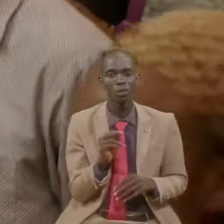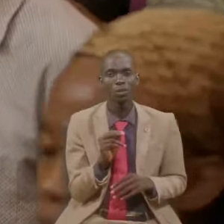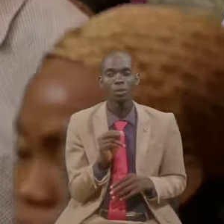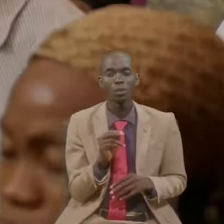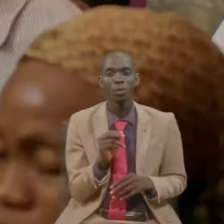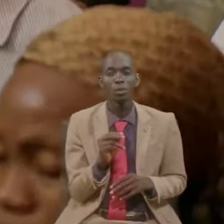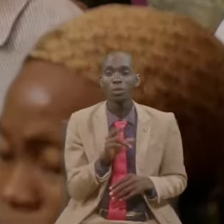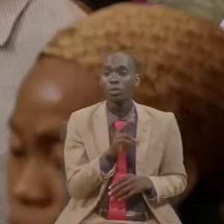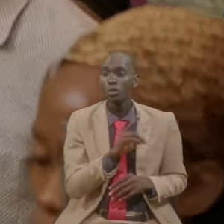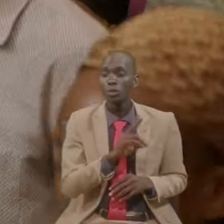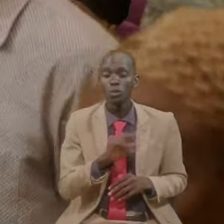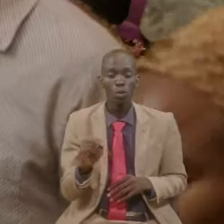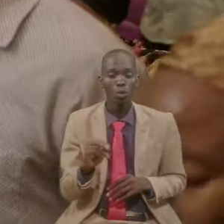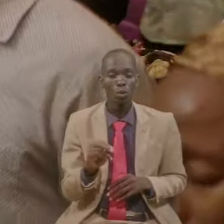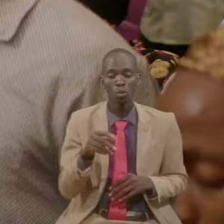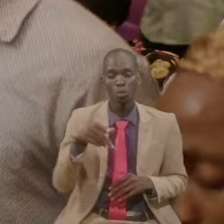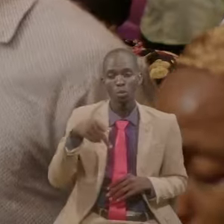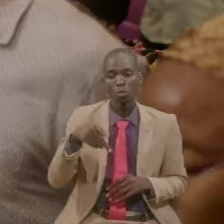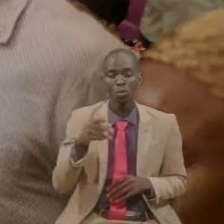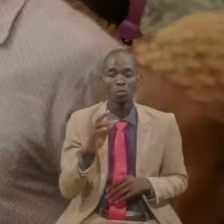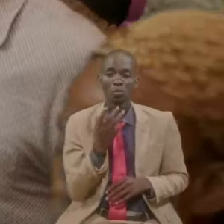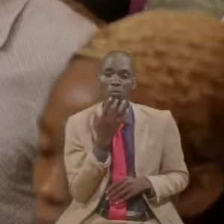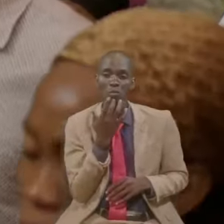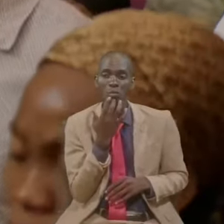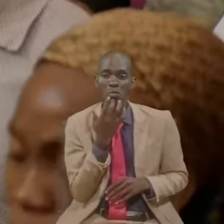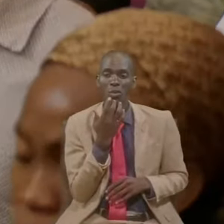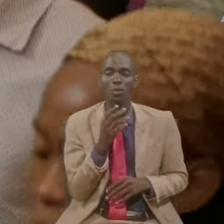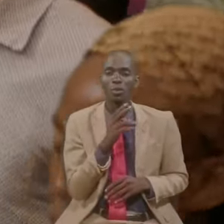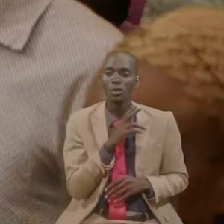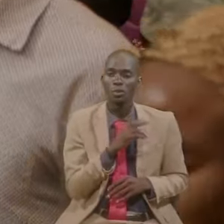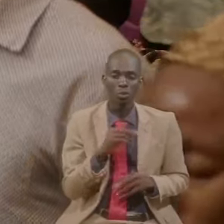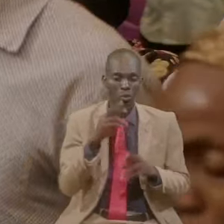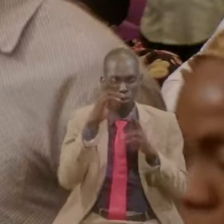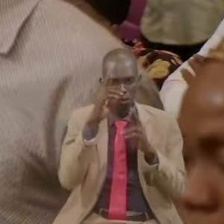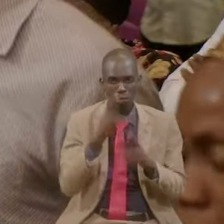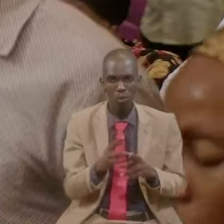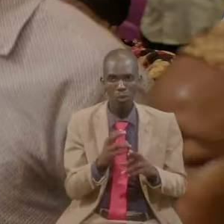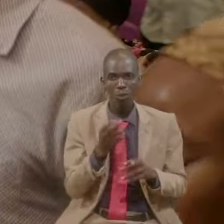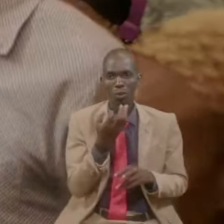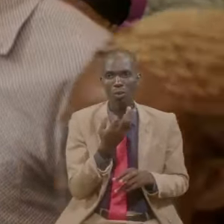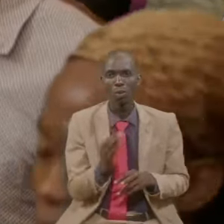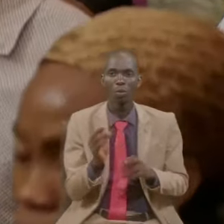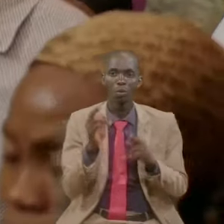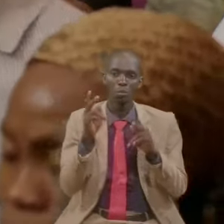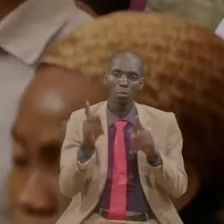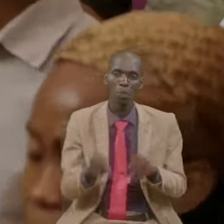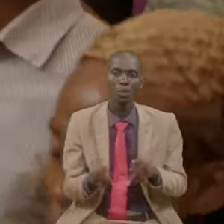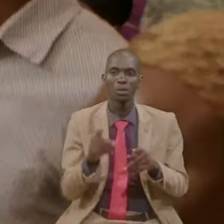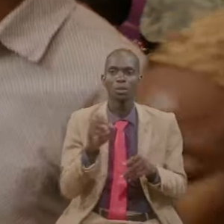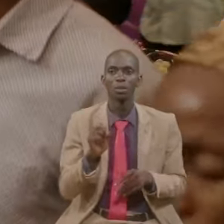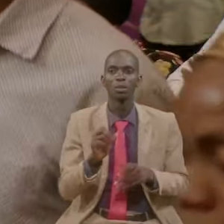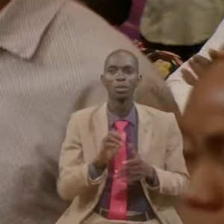No partiality. No respect of persons.